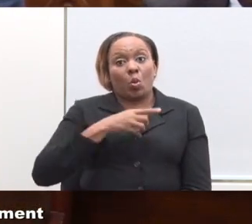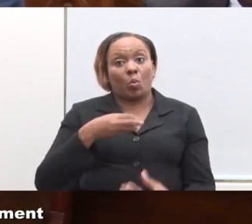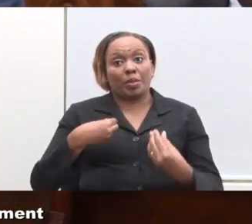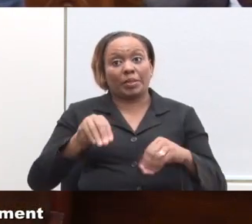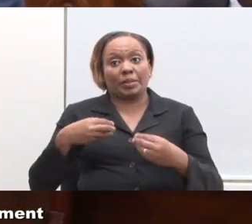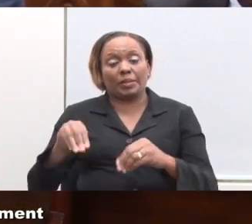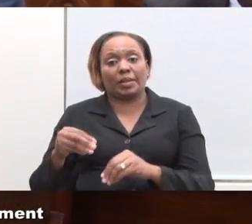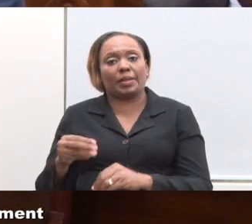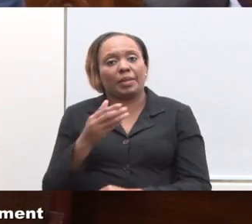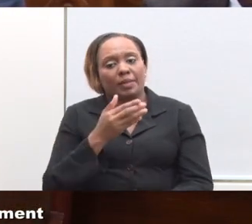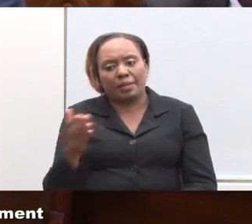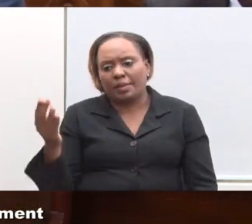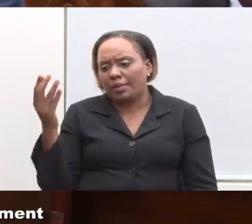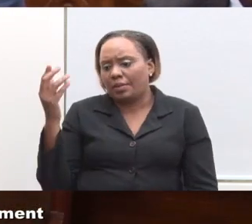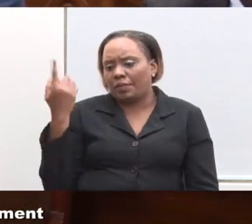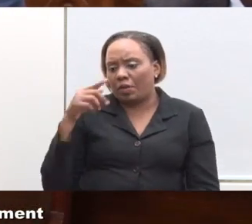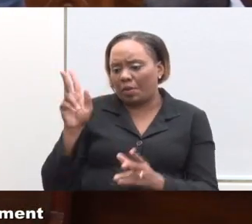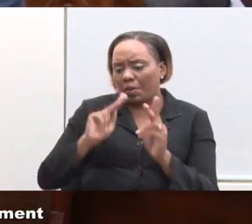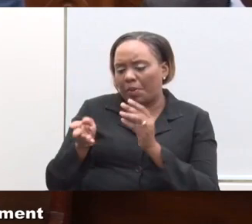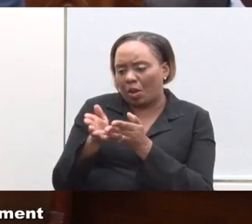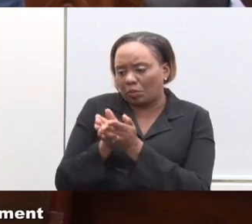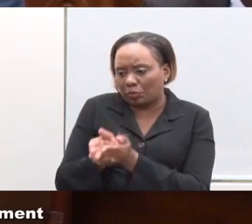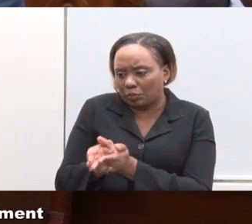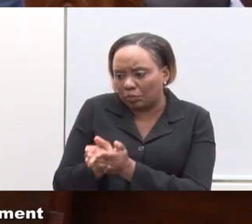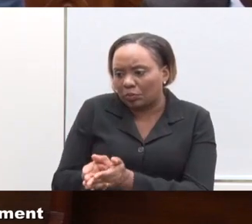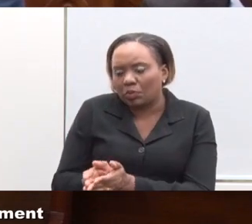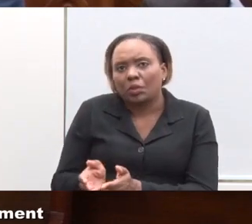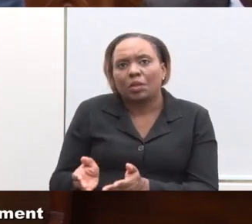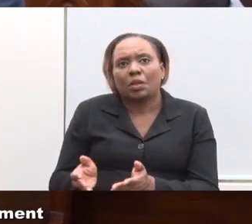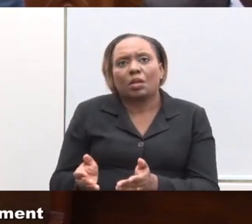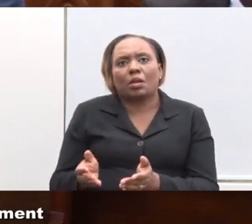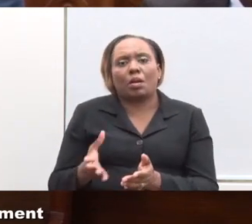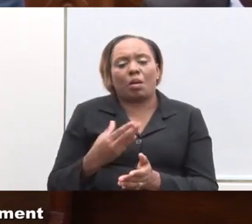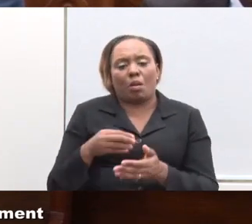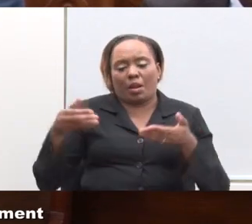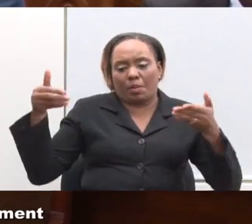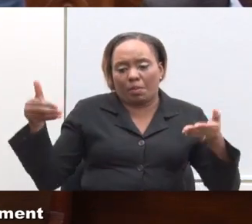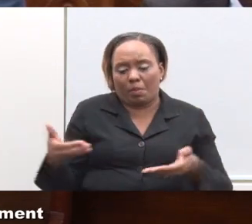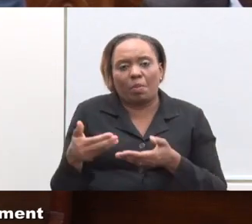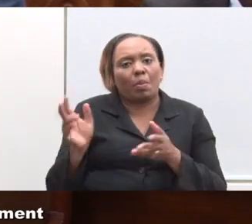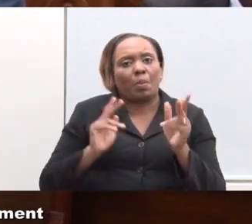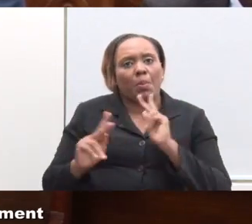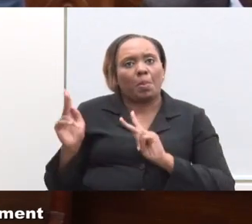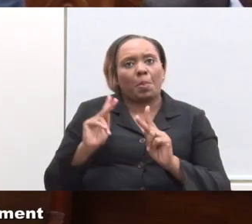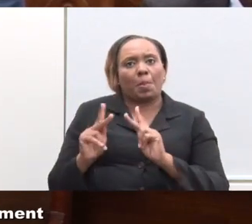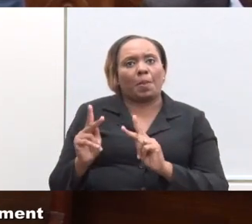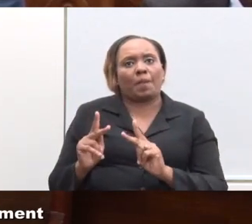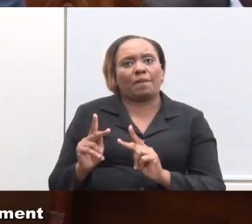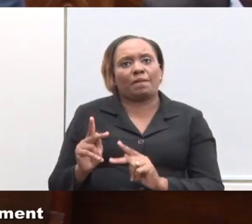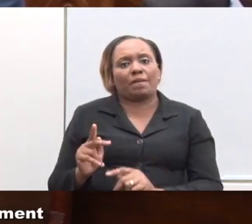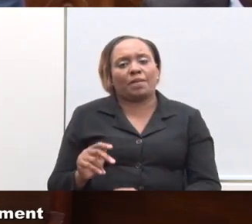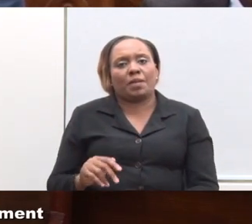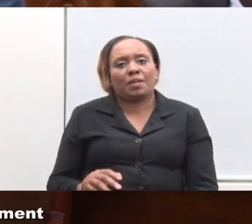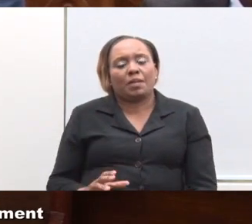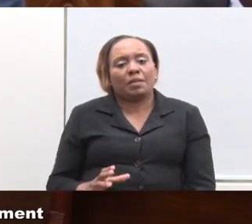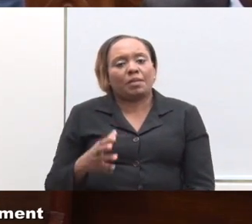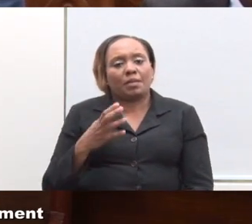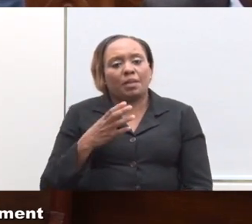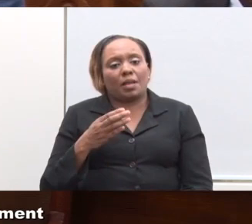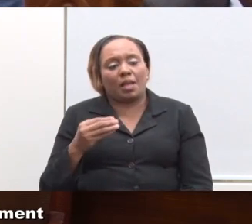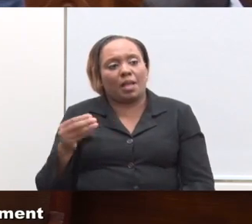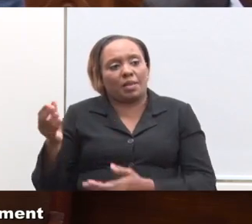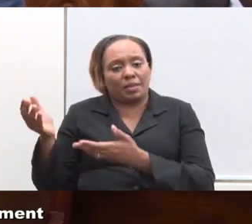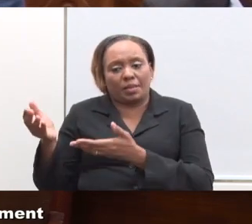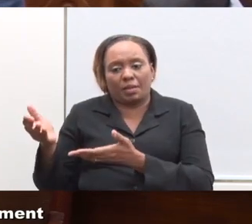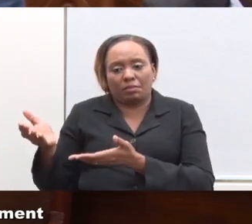it is whoever of the big merchants in town employing people, and they're delivering the goods,